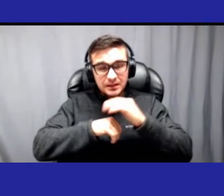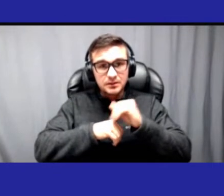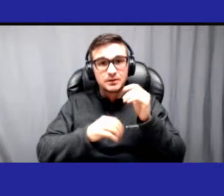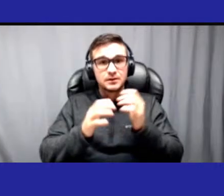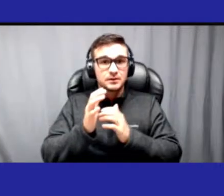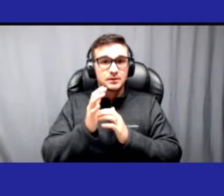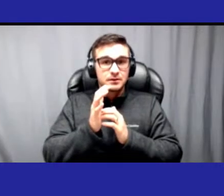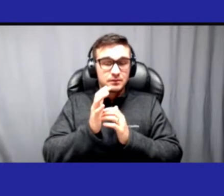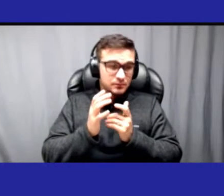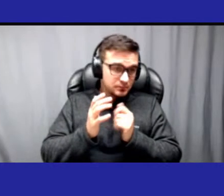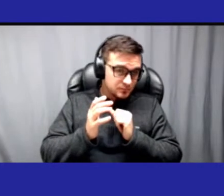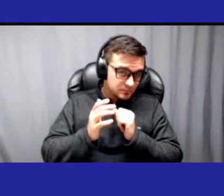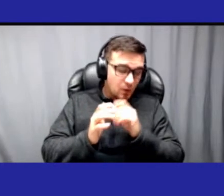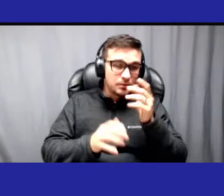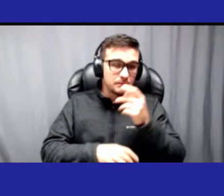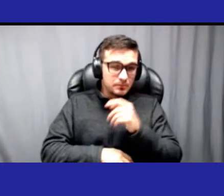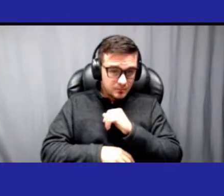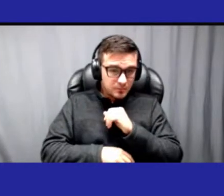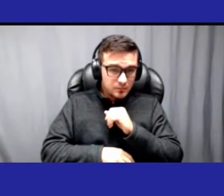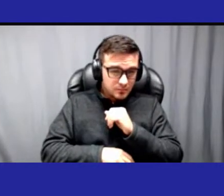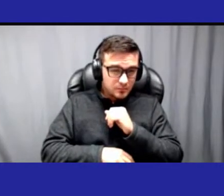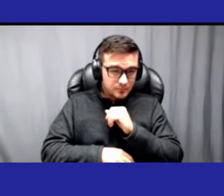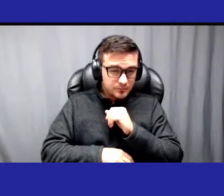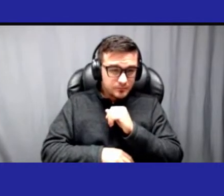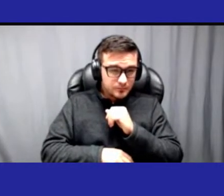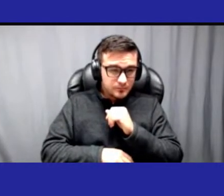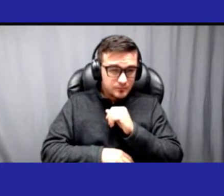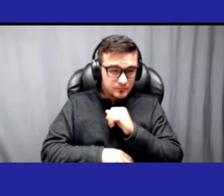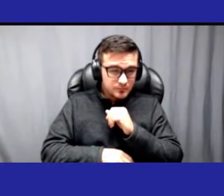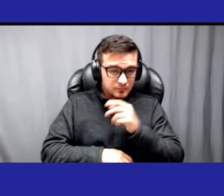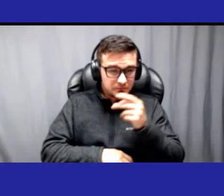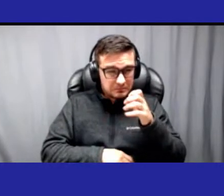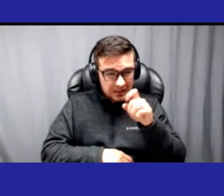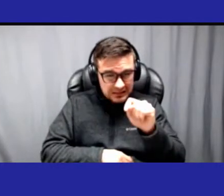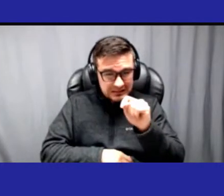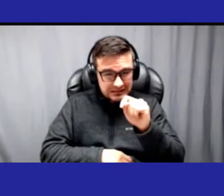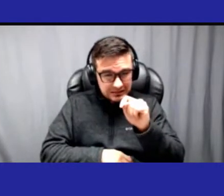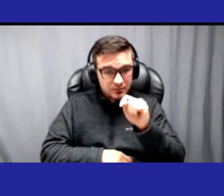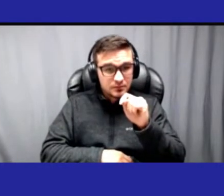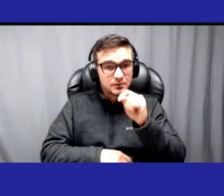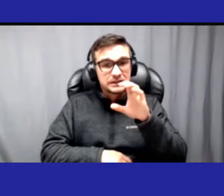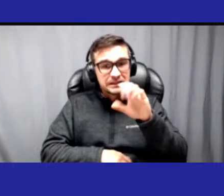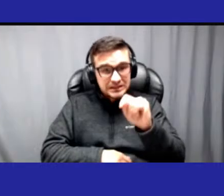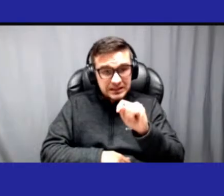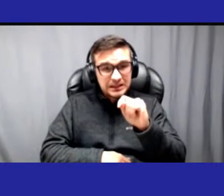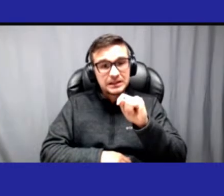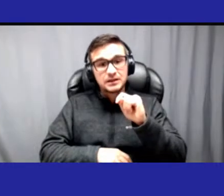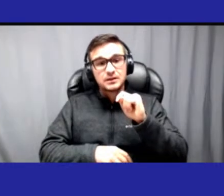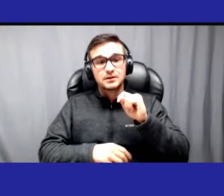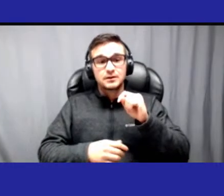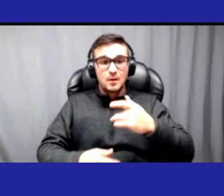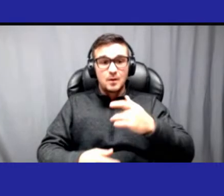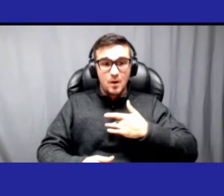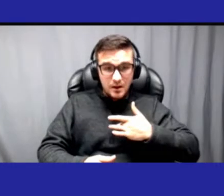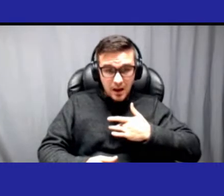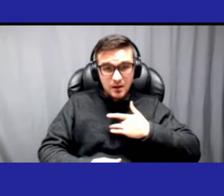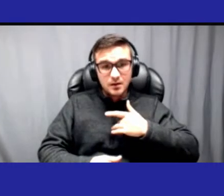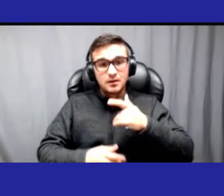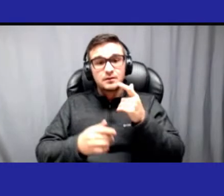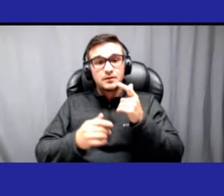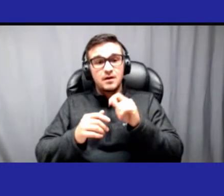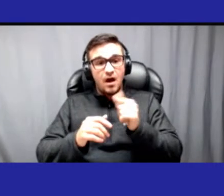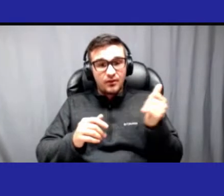advanced cardiac imaging for patients with advanced cardiac disease. And what we're asking for is